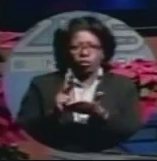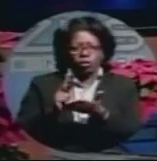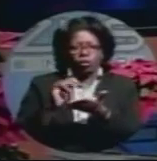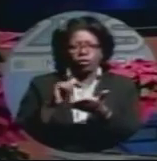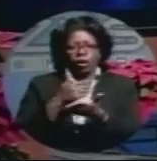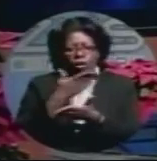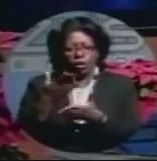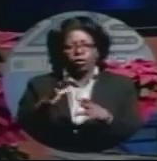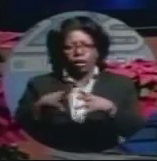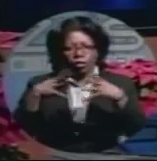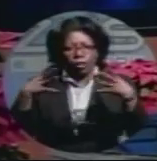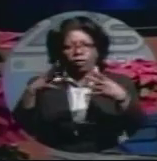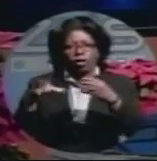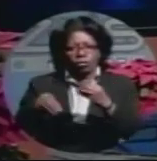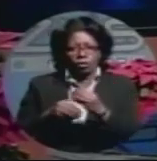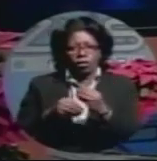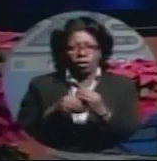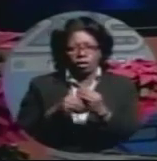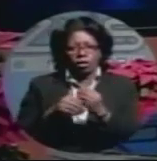bonuses.